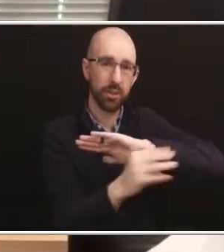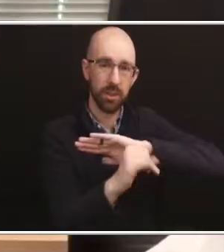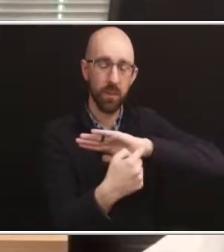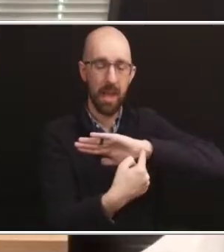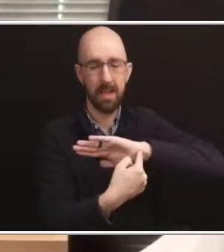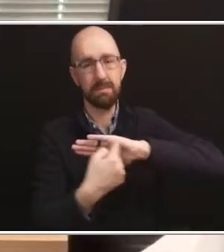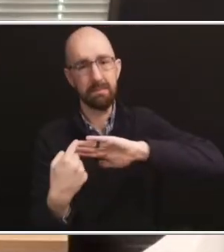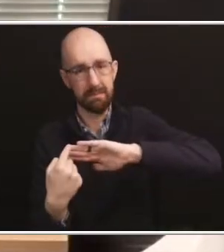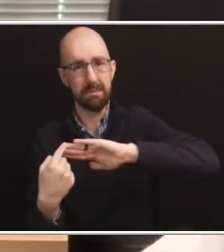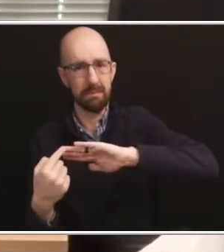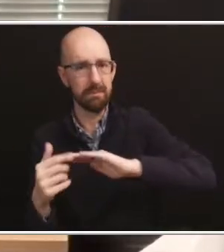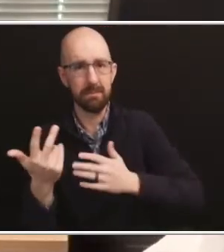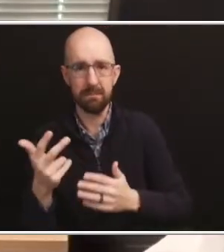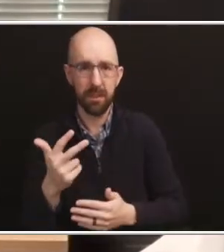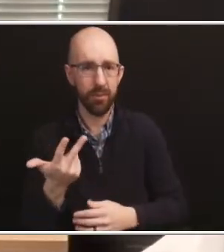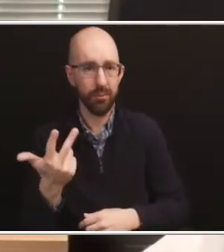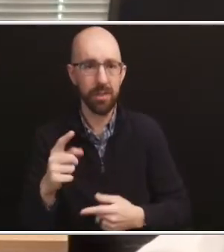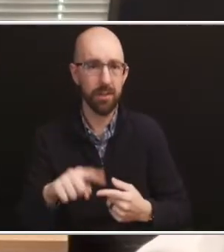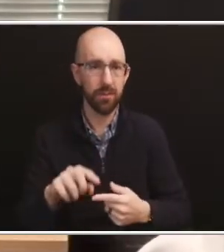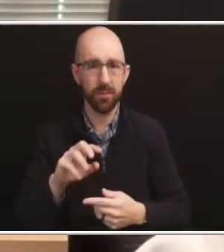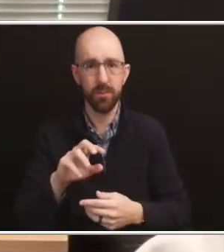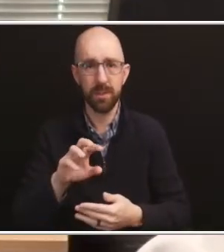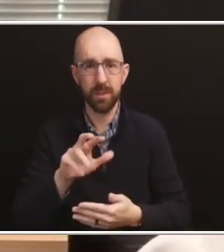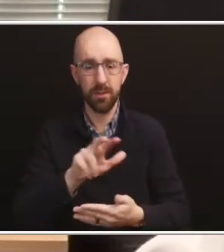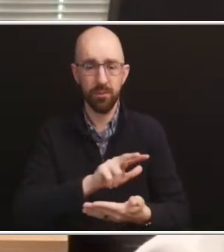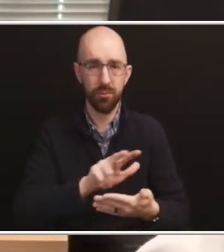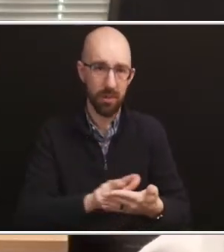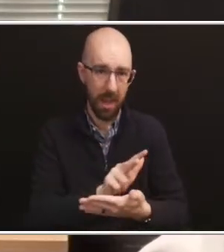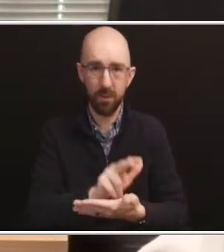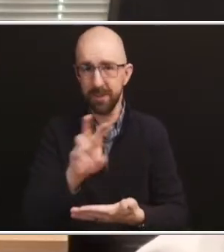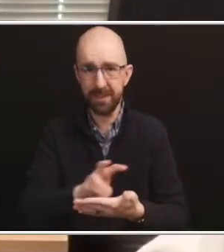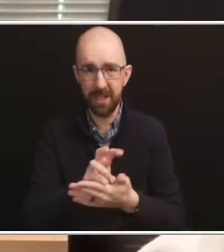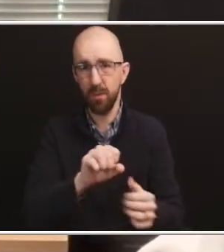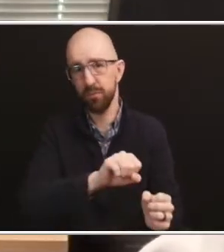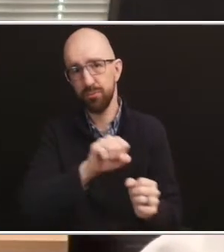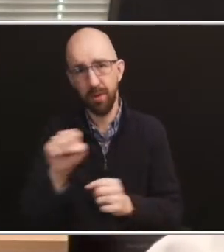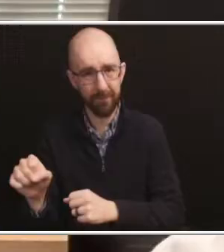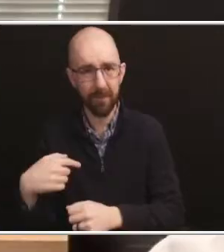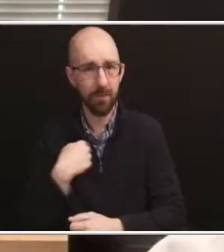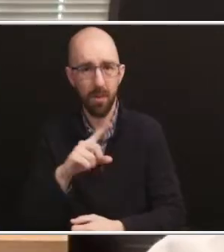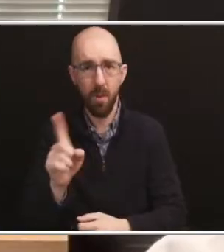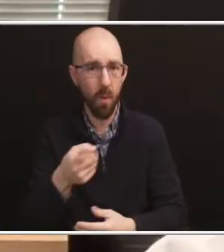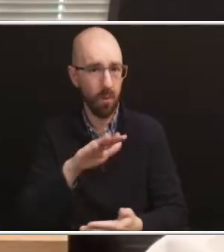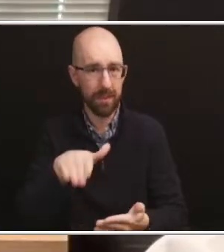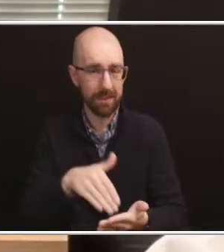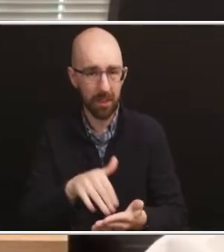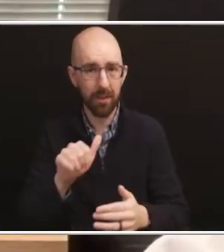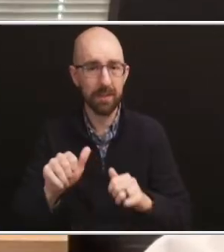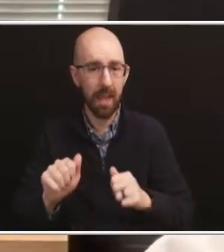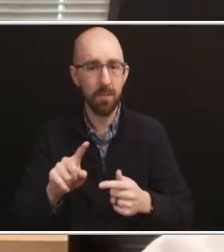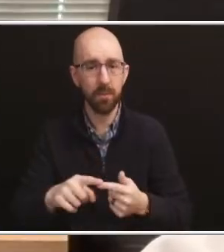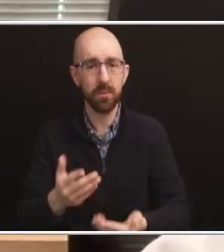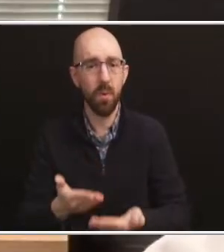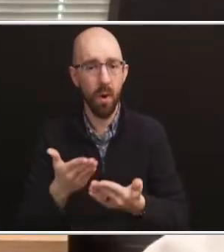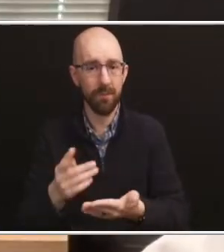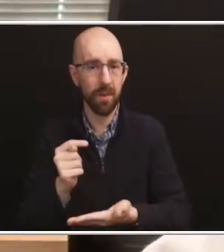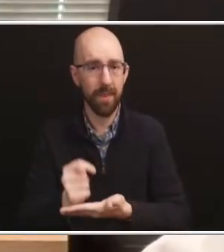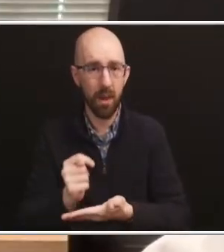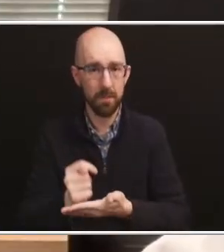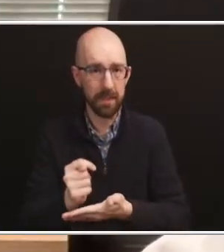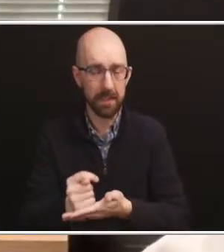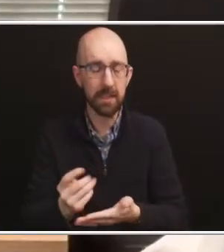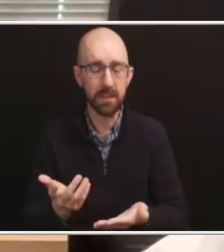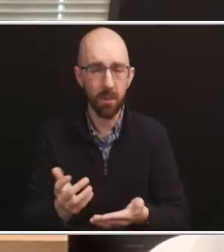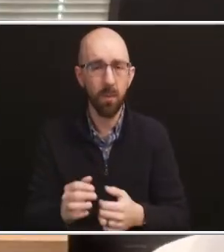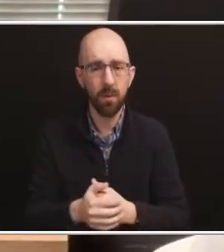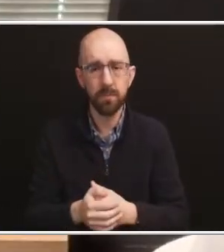come, 3 to 6 hours away because we're the only center in Kansas that are able to offer these therapies. And so what we're